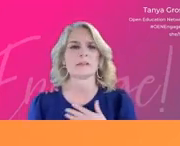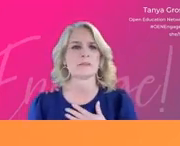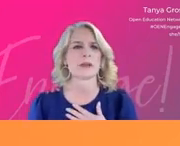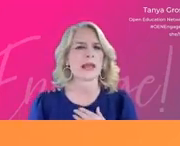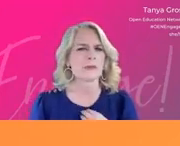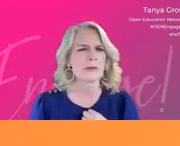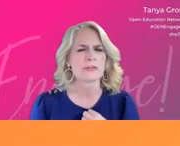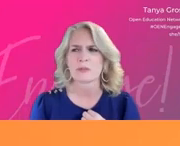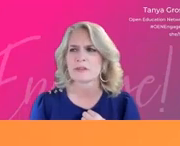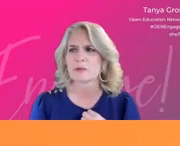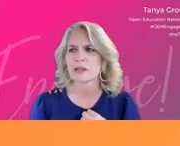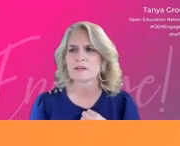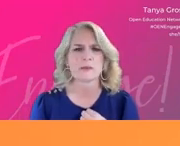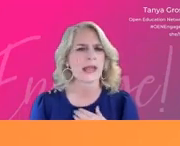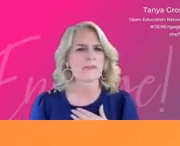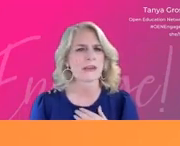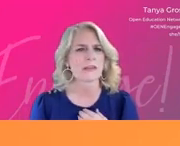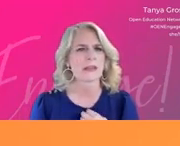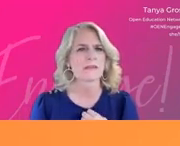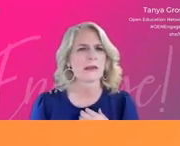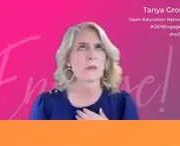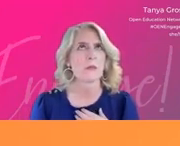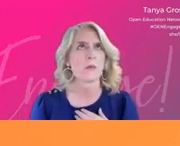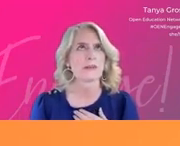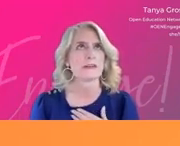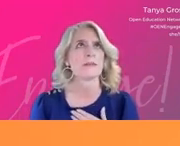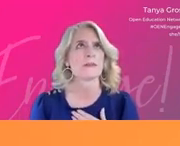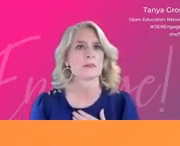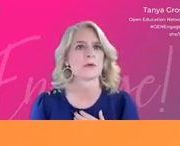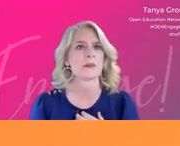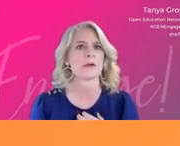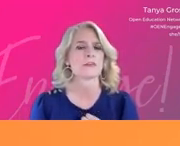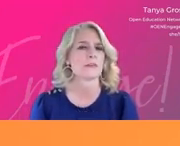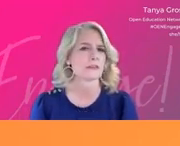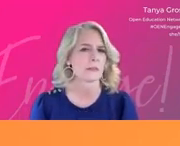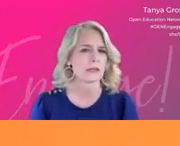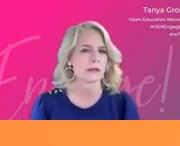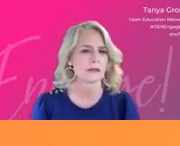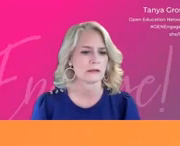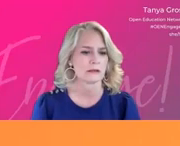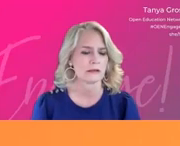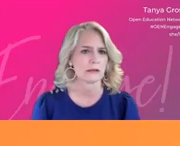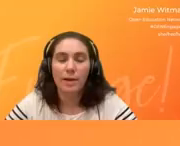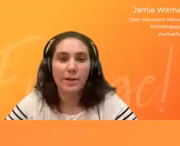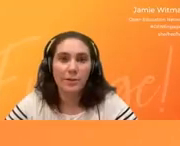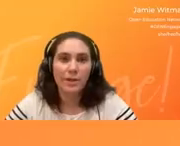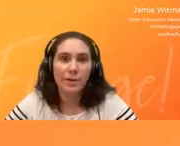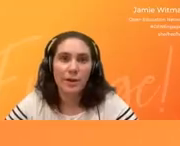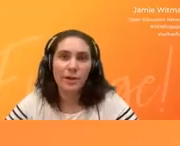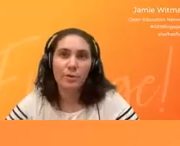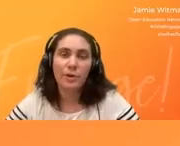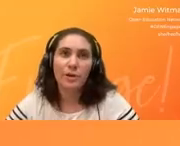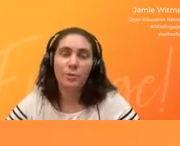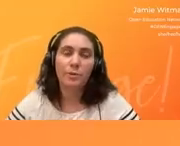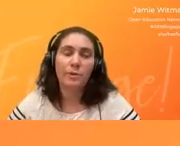We did it in the spring. I don't know, Jamie, did we have anything that didn't meet the parameters of the assignment? I don't think so.